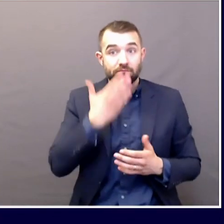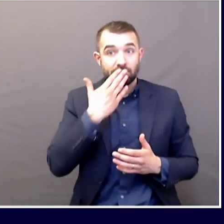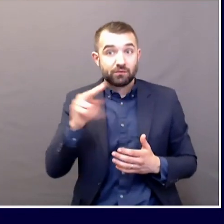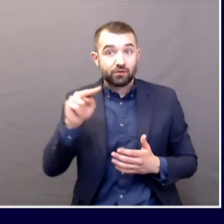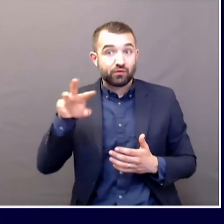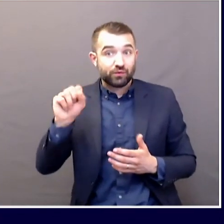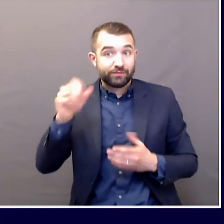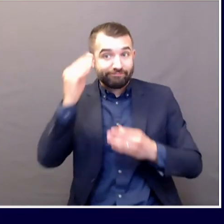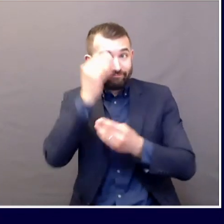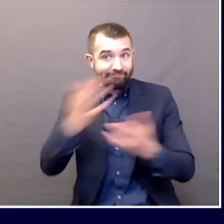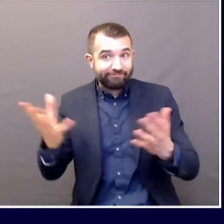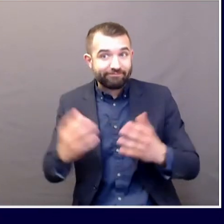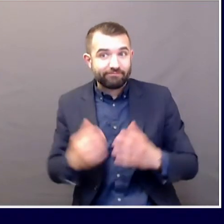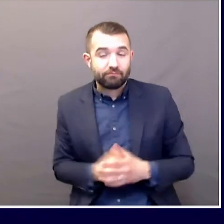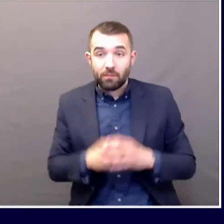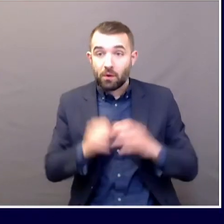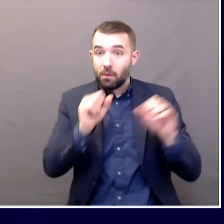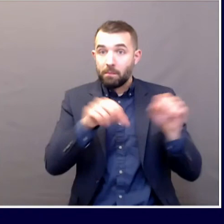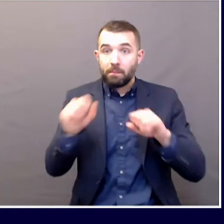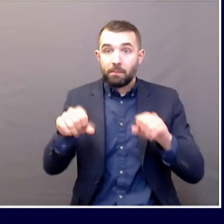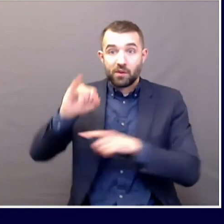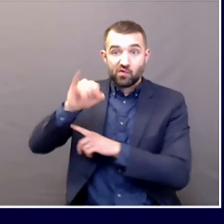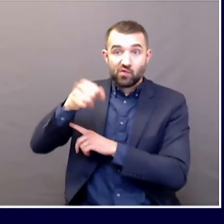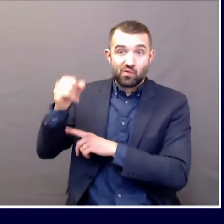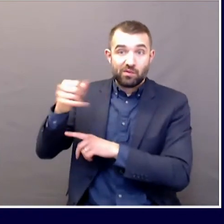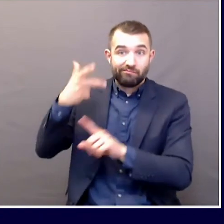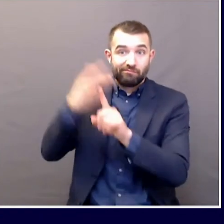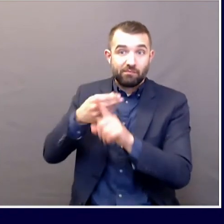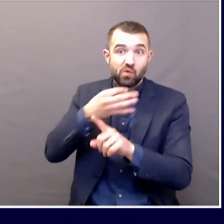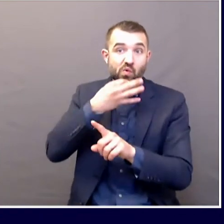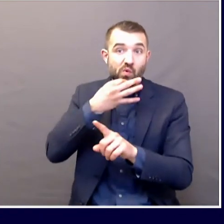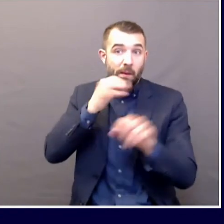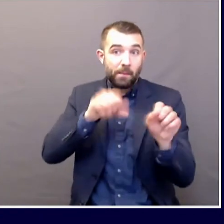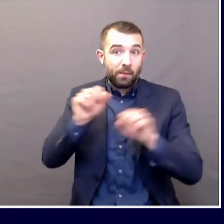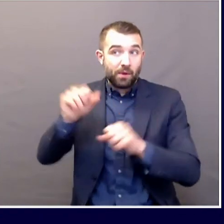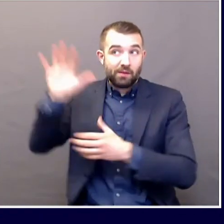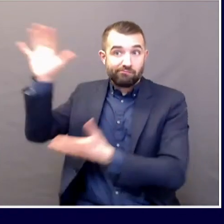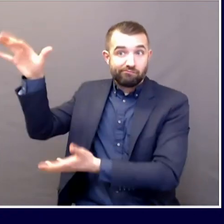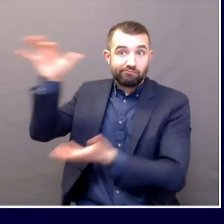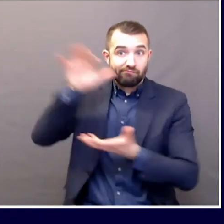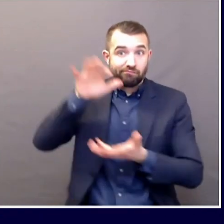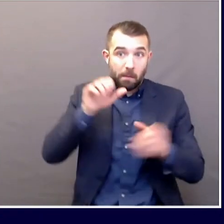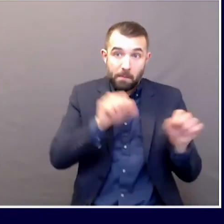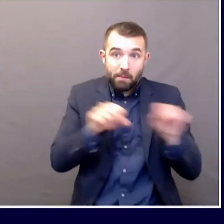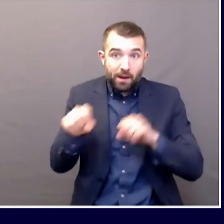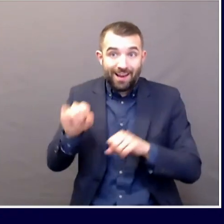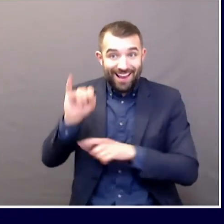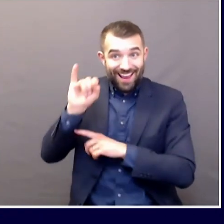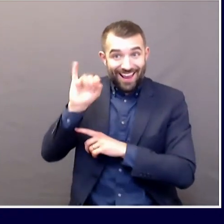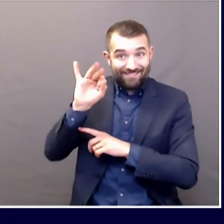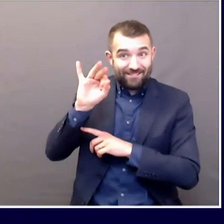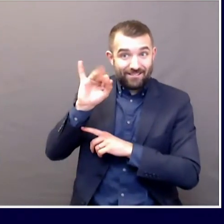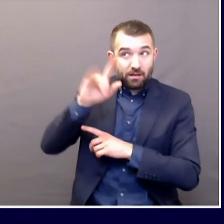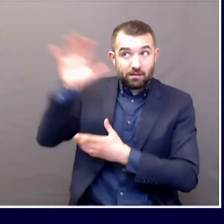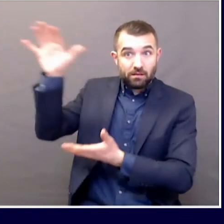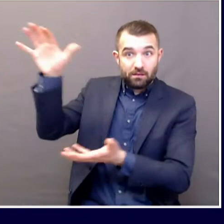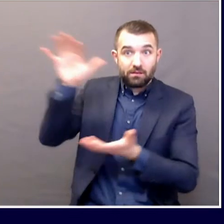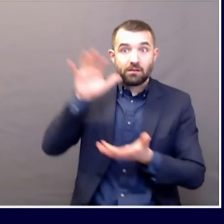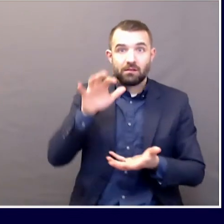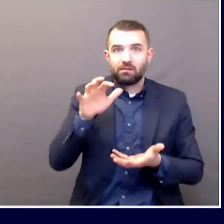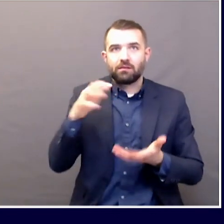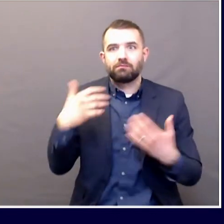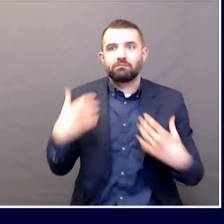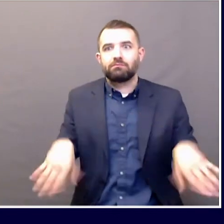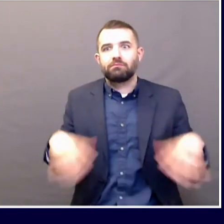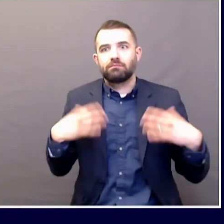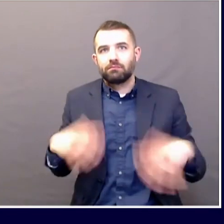of the J&J vaccine, because the J&J vaccine opens up new avenues of vaccination. As Commissioner Lambrew noted